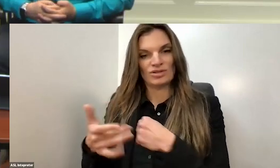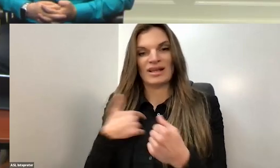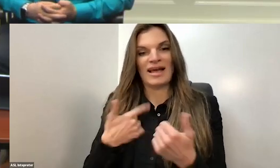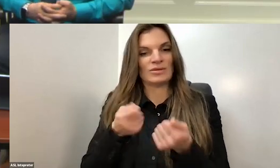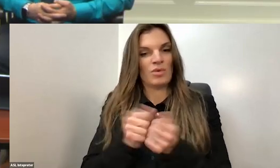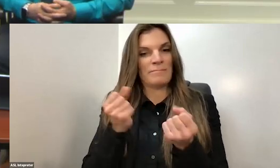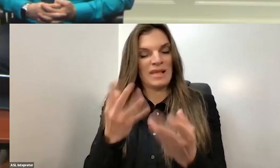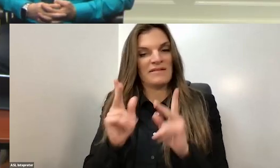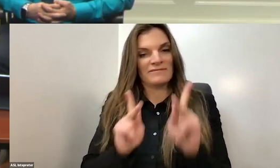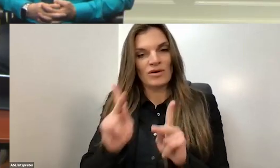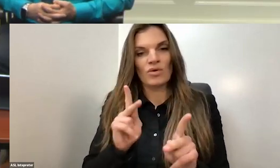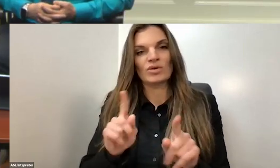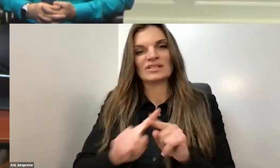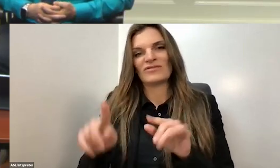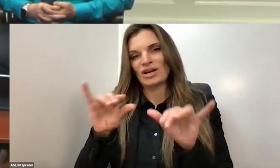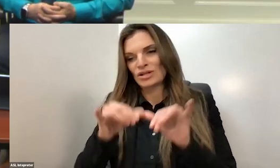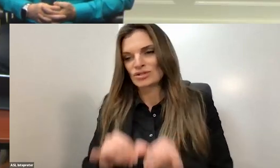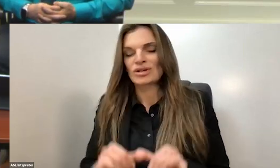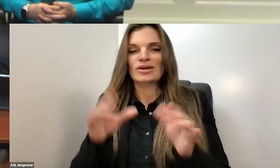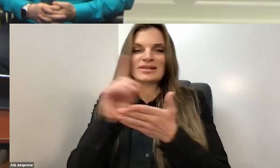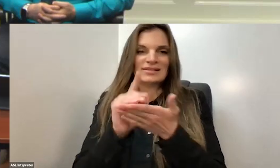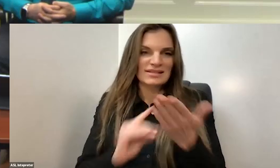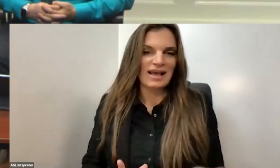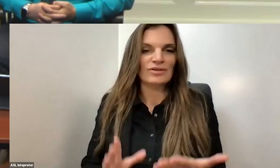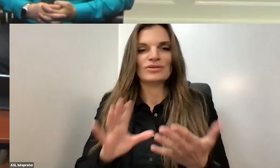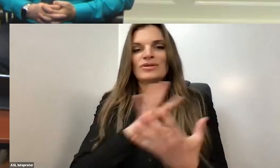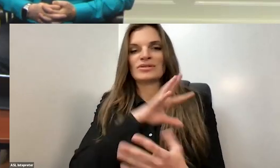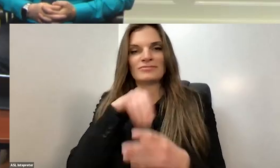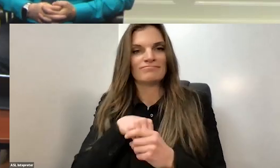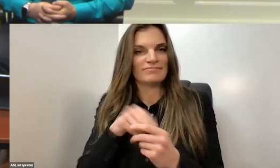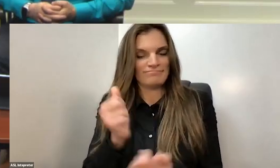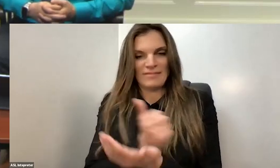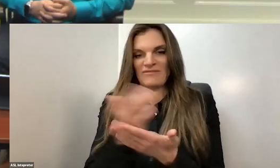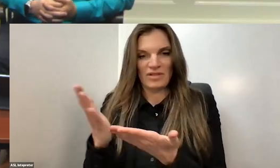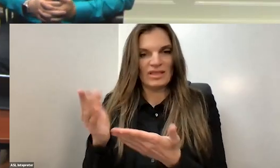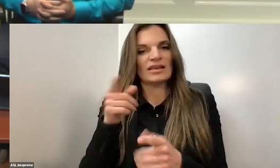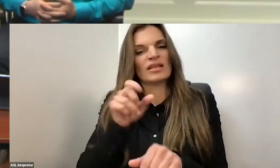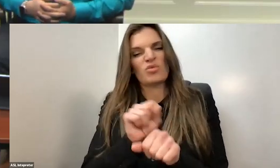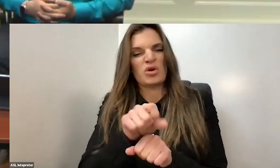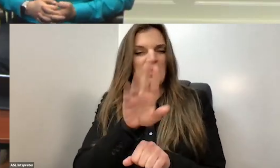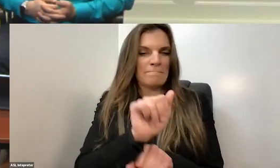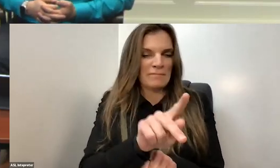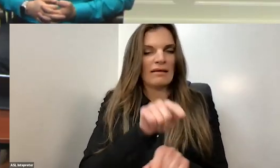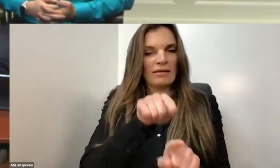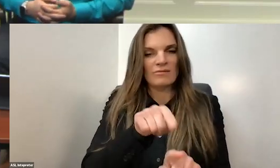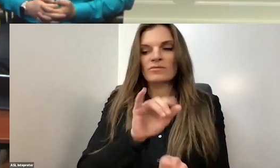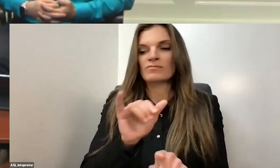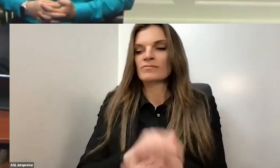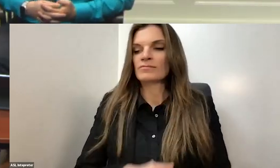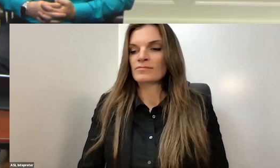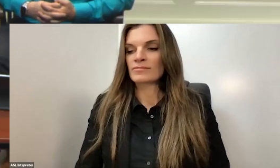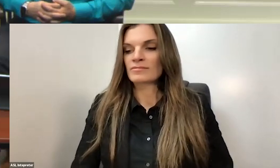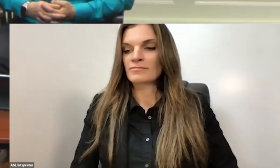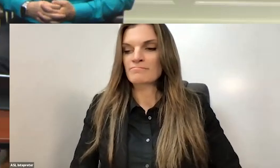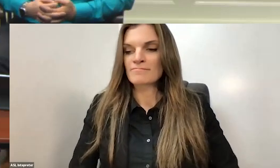folks, engineers, designers at the bank, many of whom had never been, had never